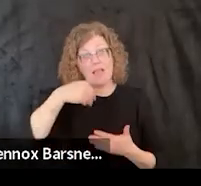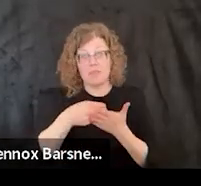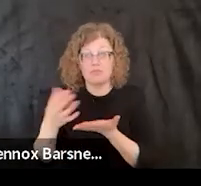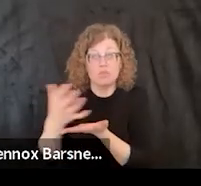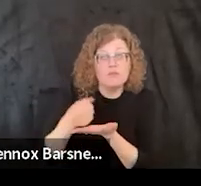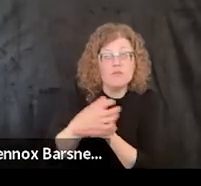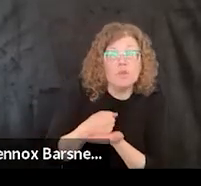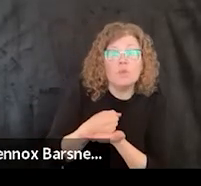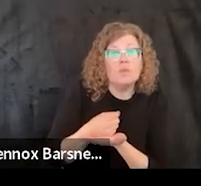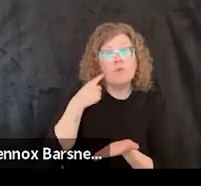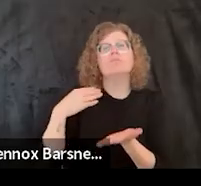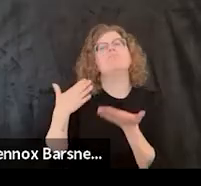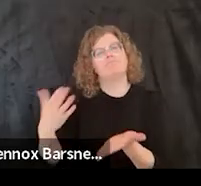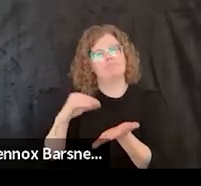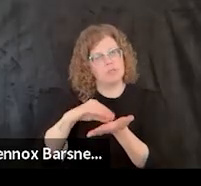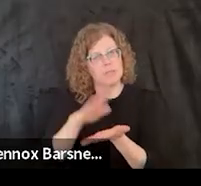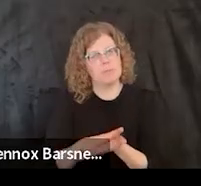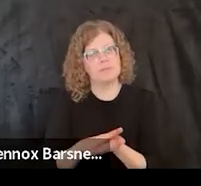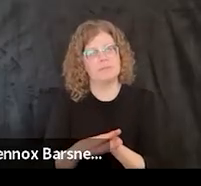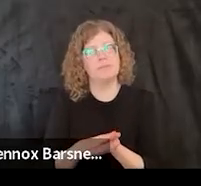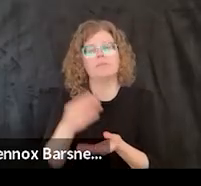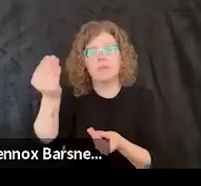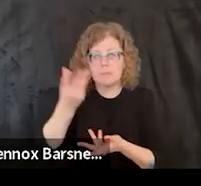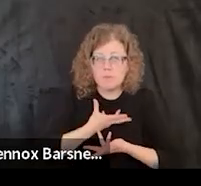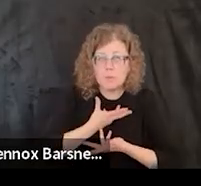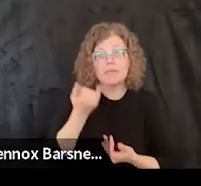or pending at the time of applying.